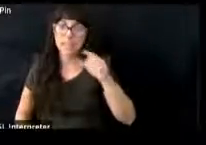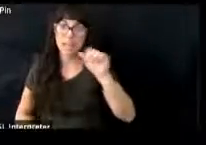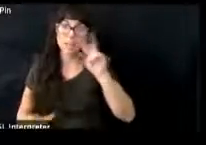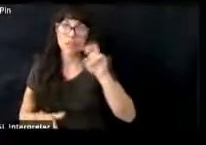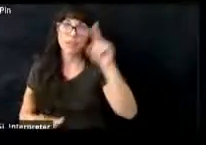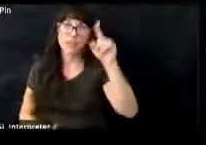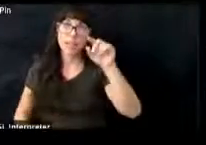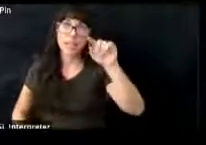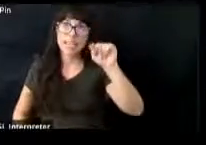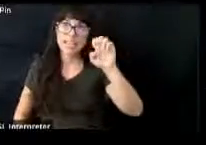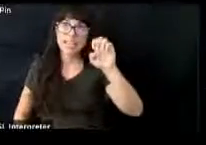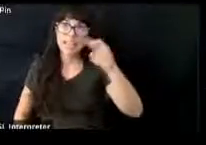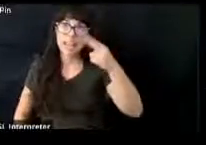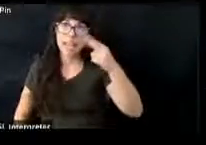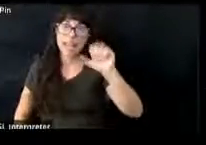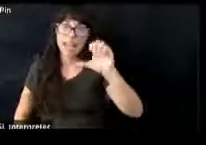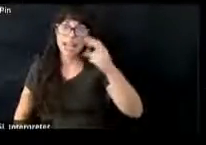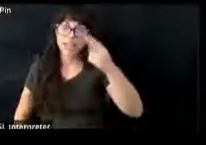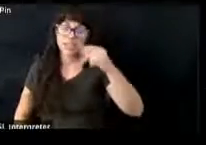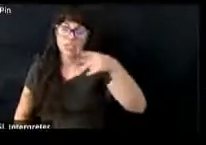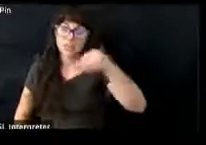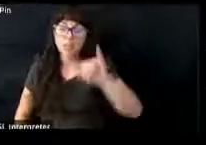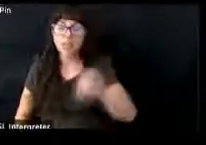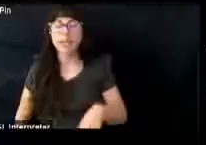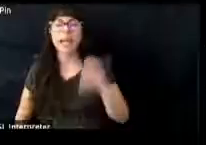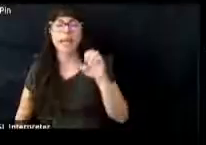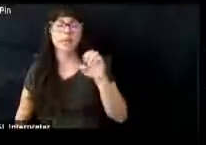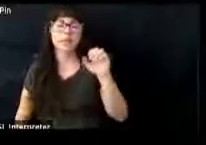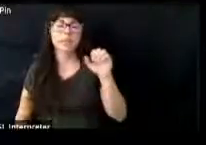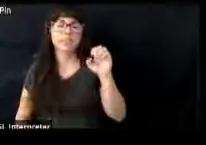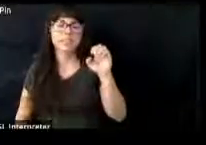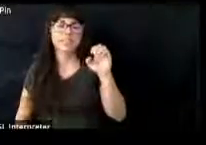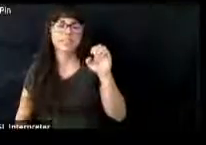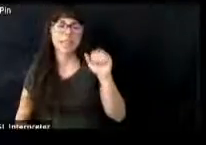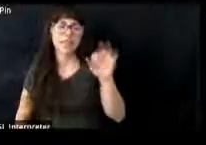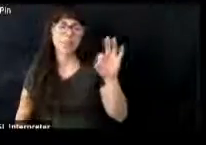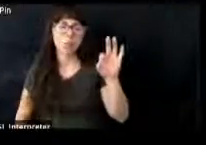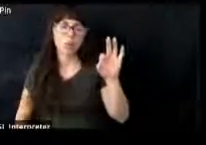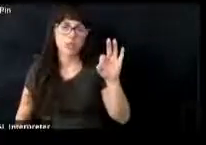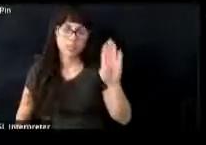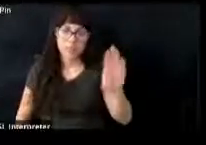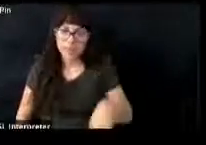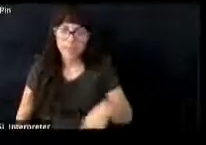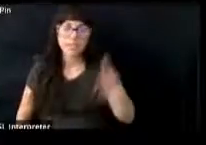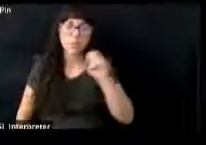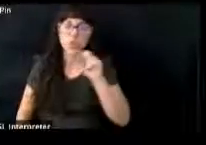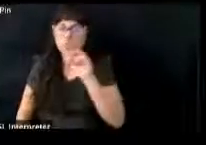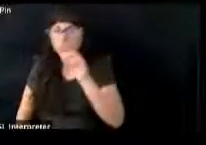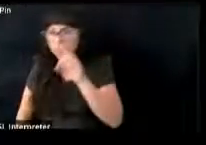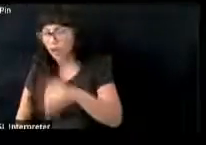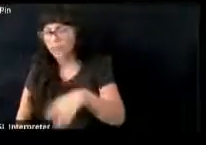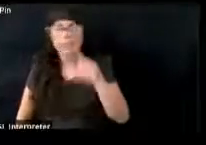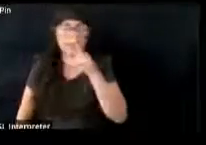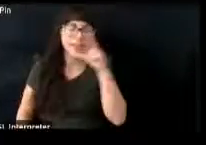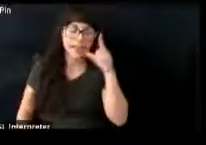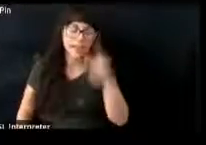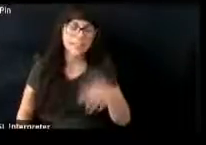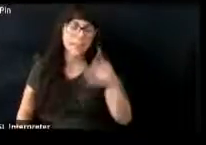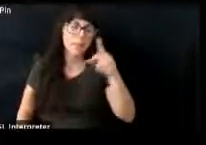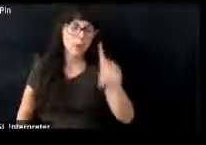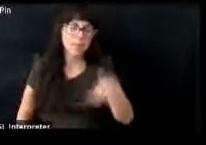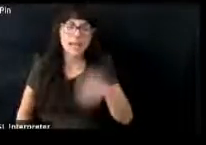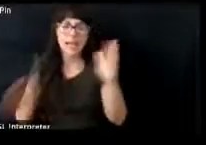go to Mojave, Edwards Air Force Base, down to Rosamond, Lancaster, Palmdale, Little Rock, Lake